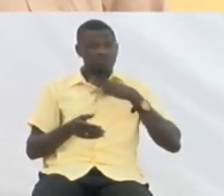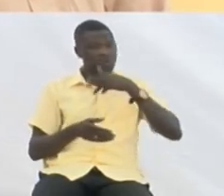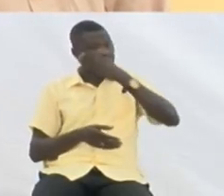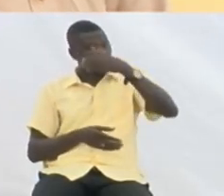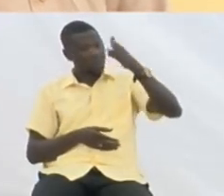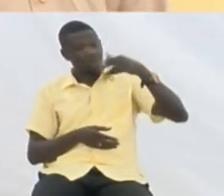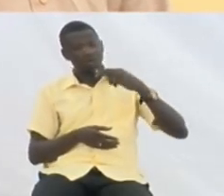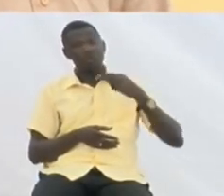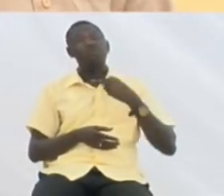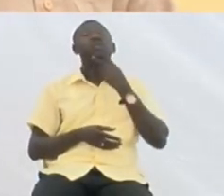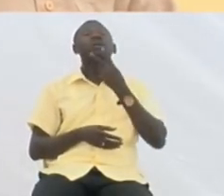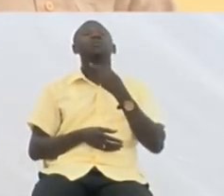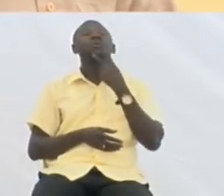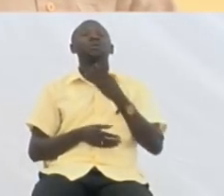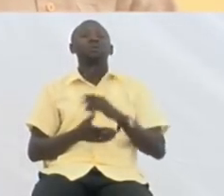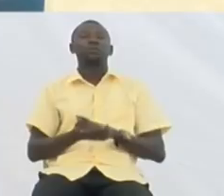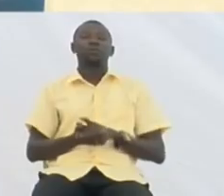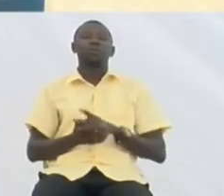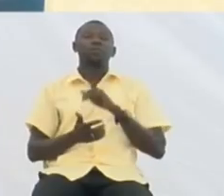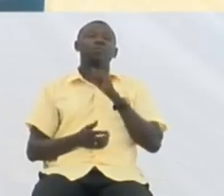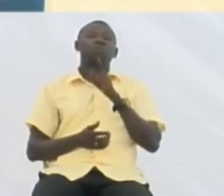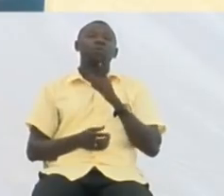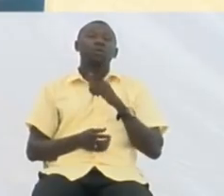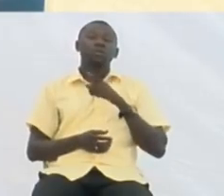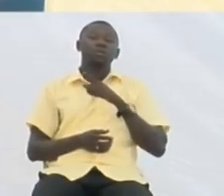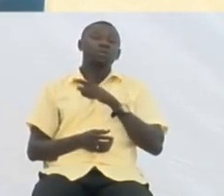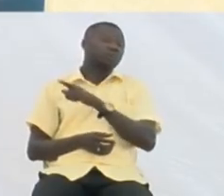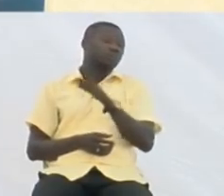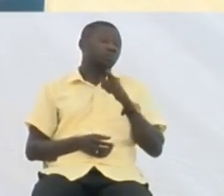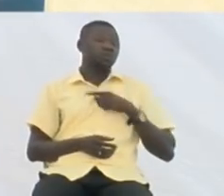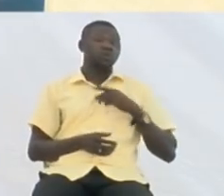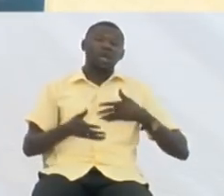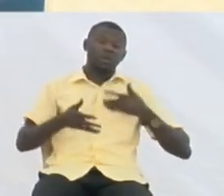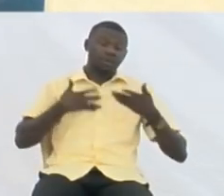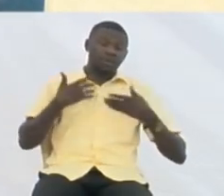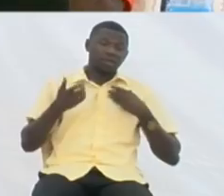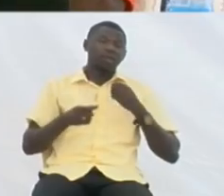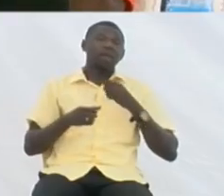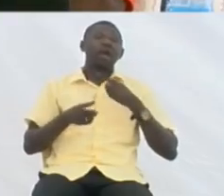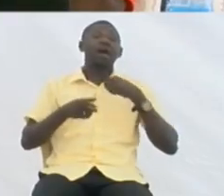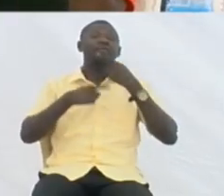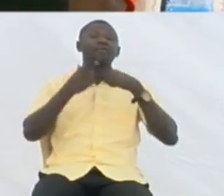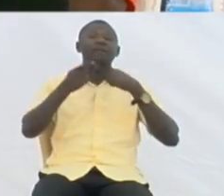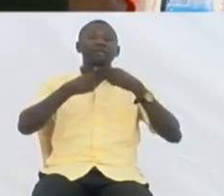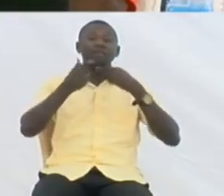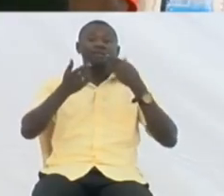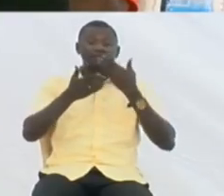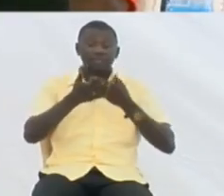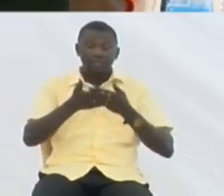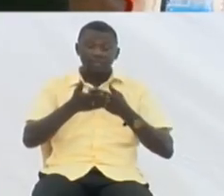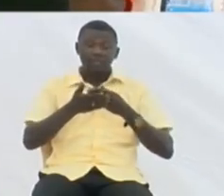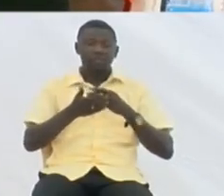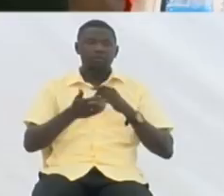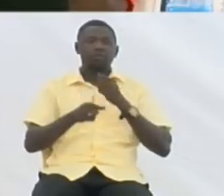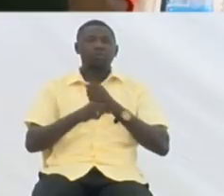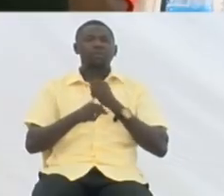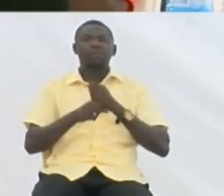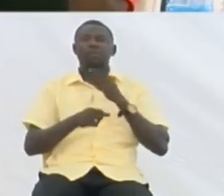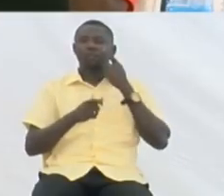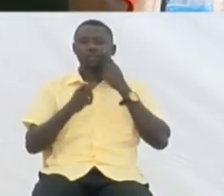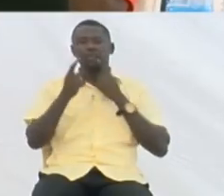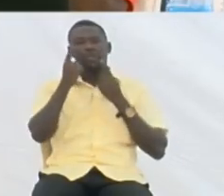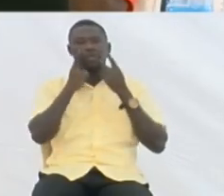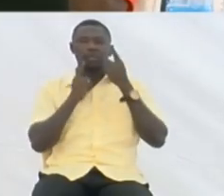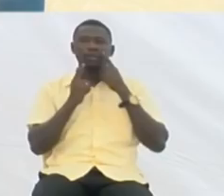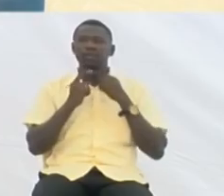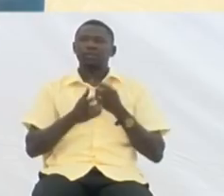But wolla kontano labango nata kebulu kumbole. But those people, their happiness, initial happiness, ended up being crying for them.